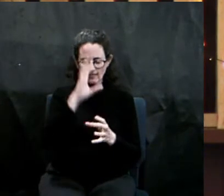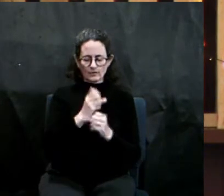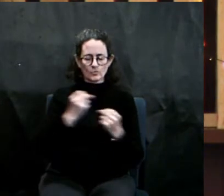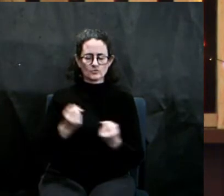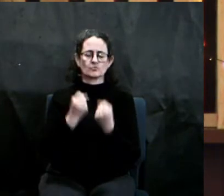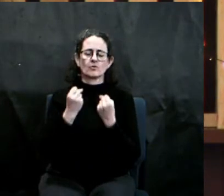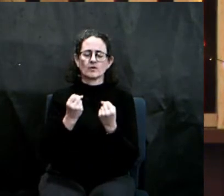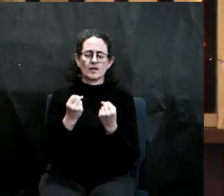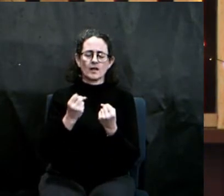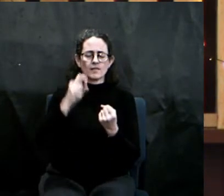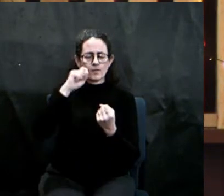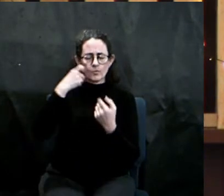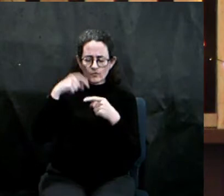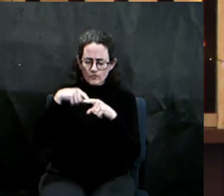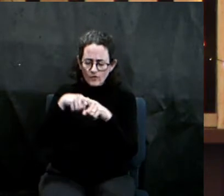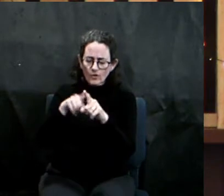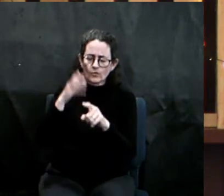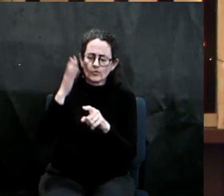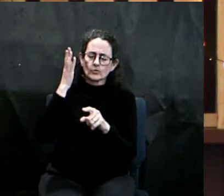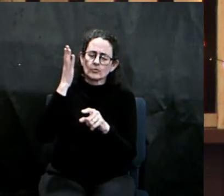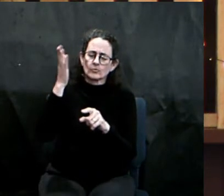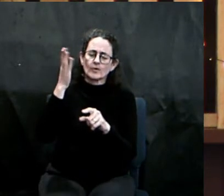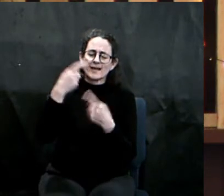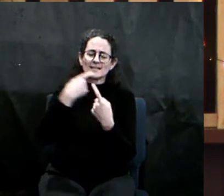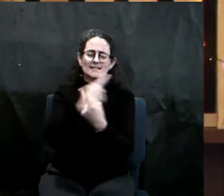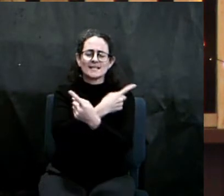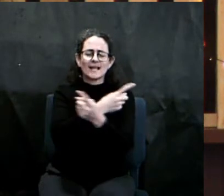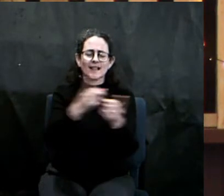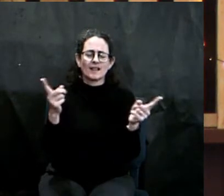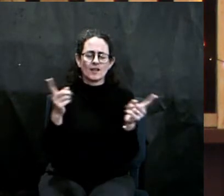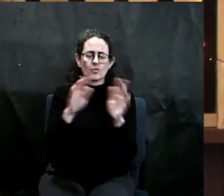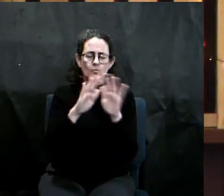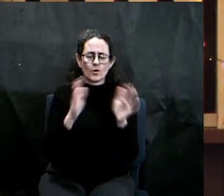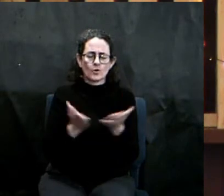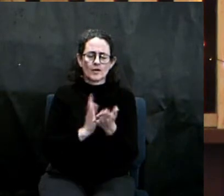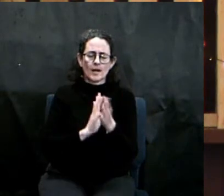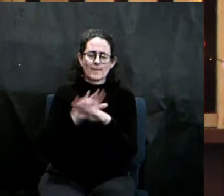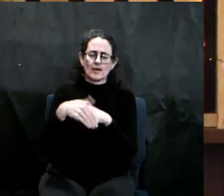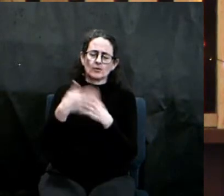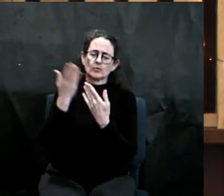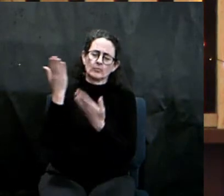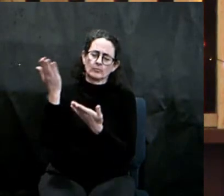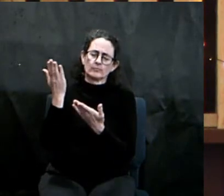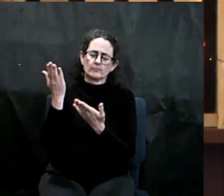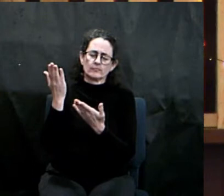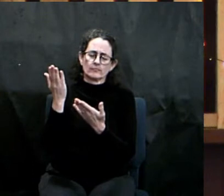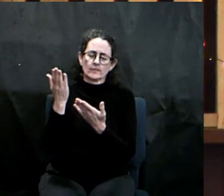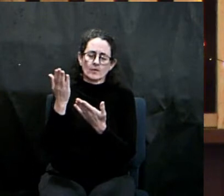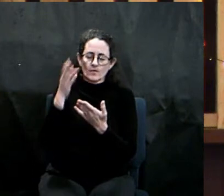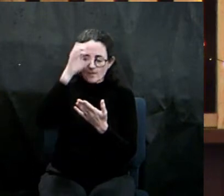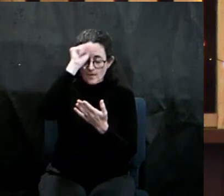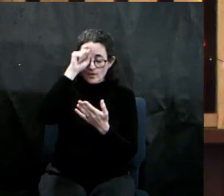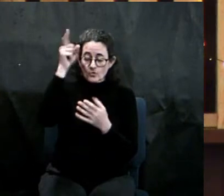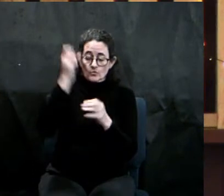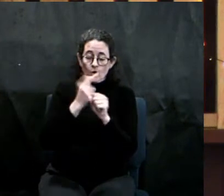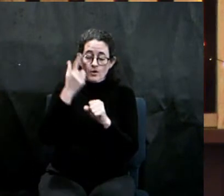you and your love known to our world. We remember before you, our God and Father, the work